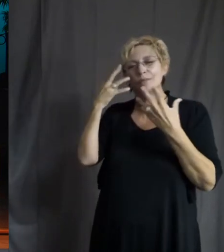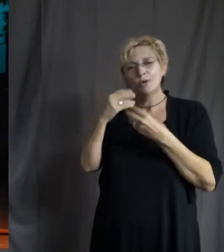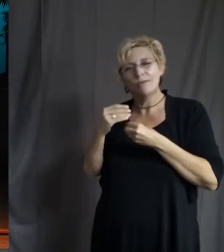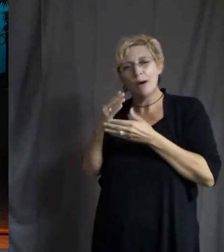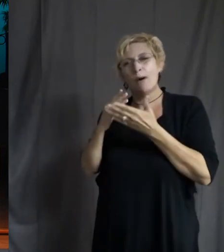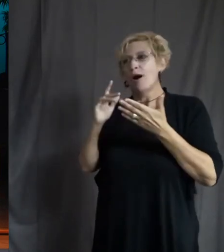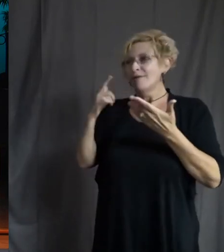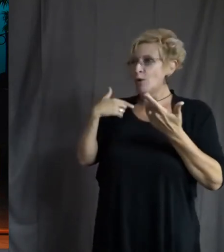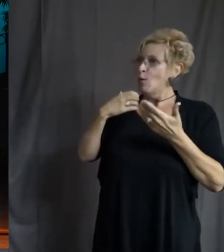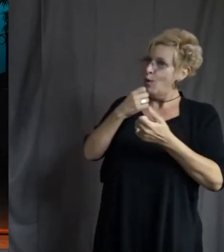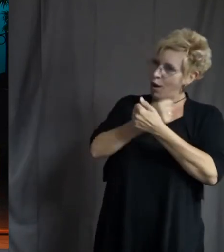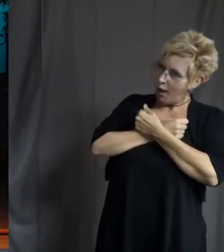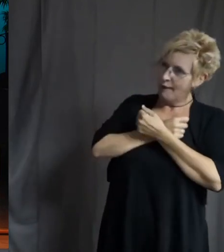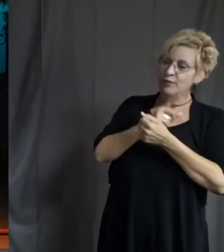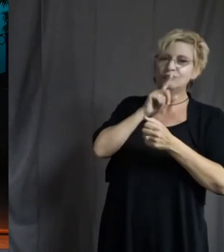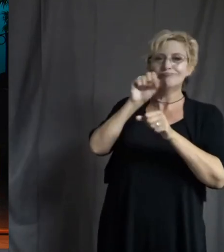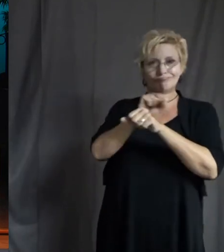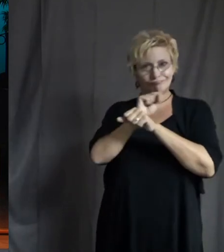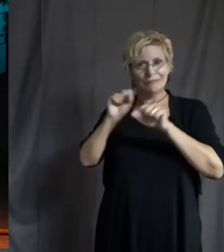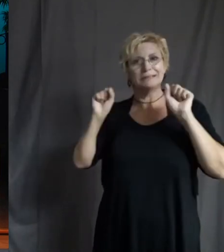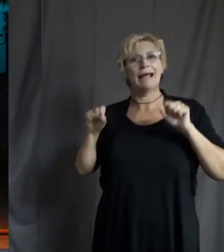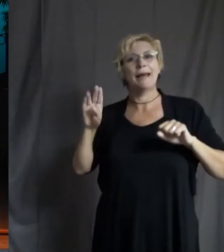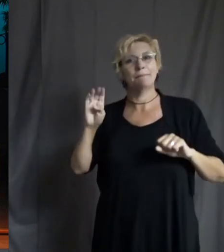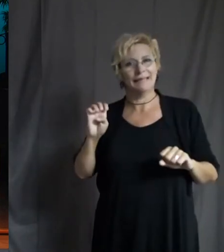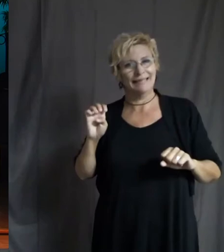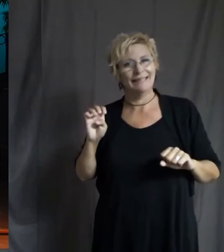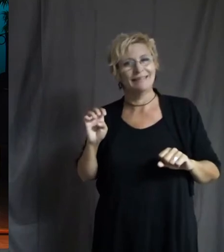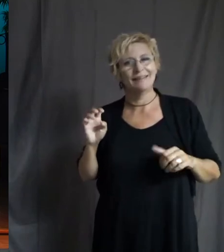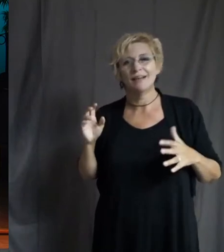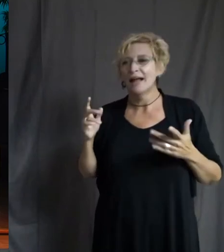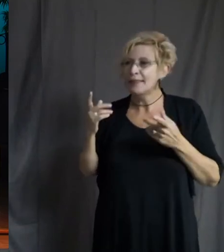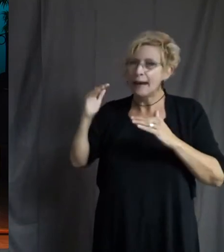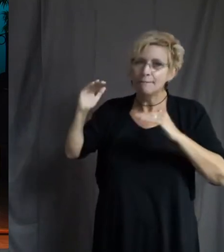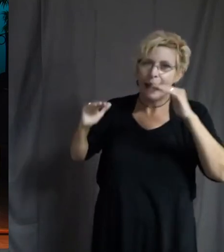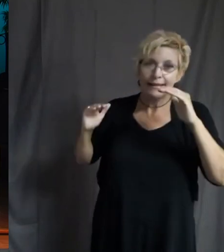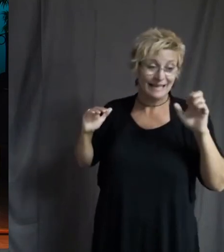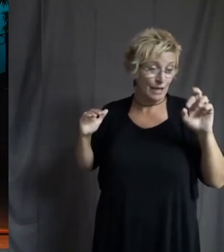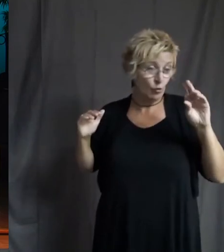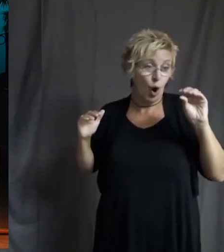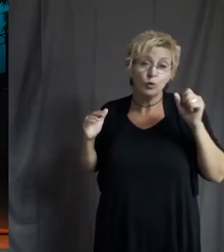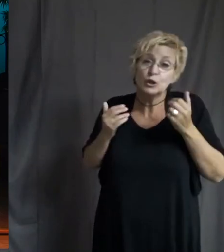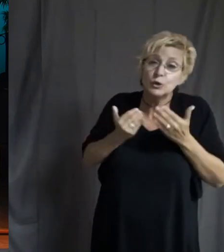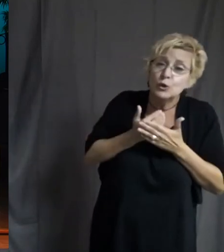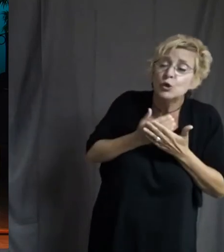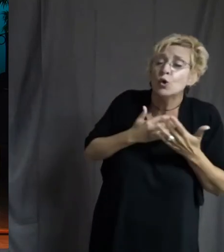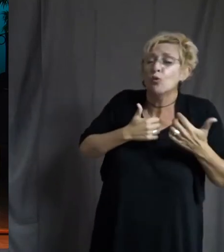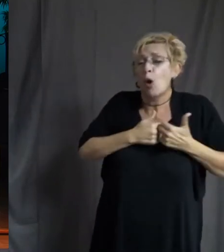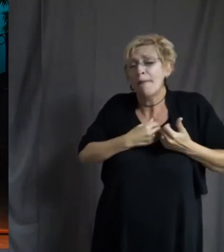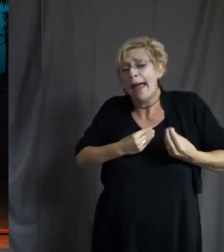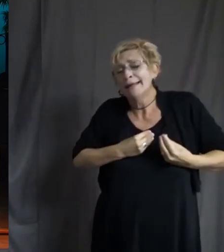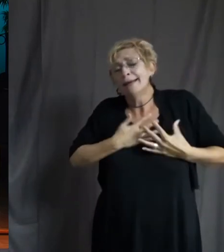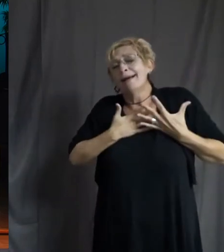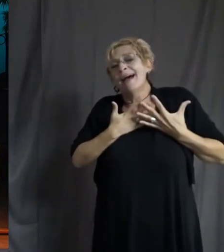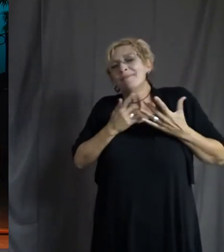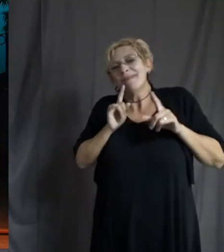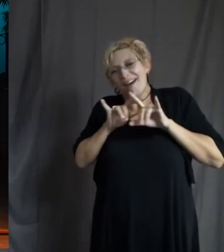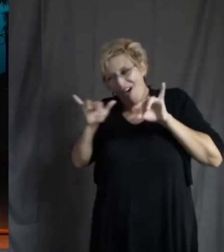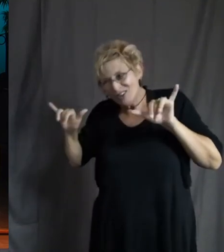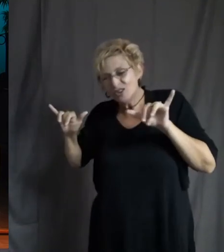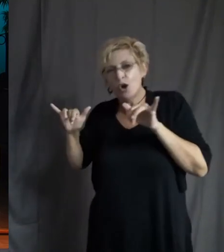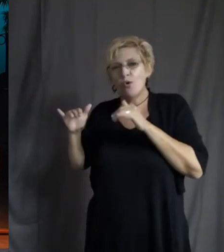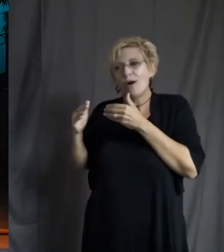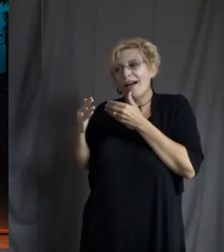they fall in love. And we get this beautiful piece of what love can really be. That right balance of eros,